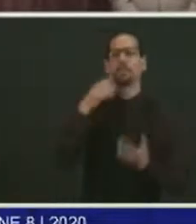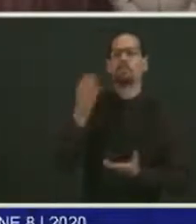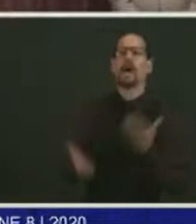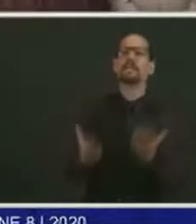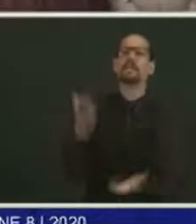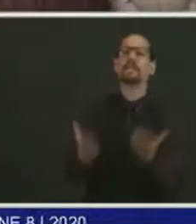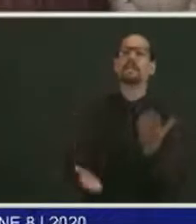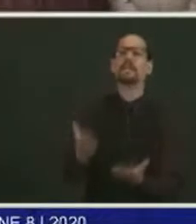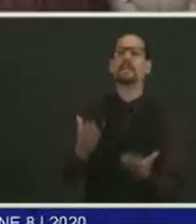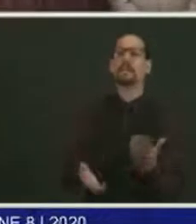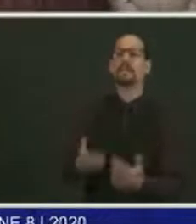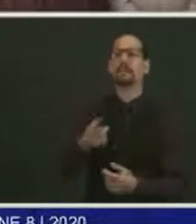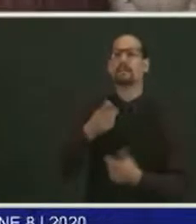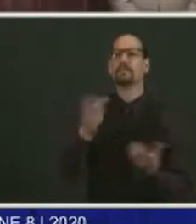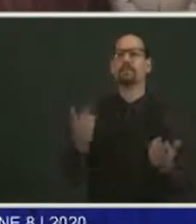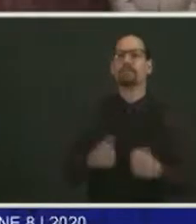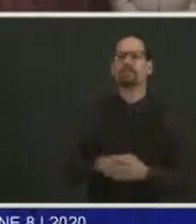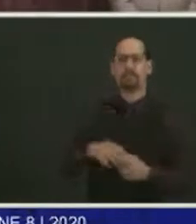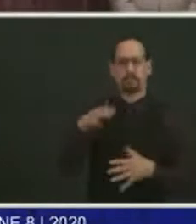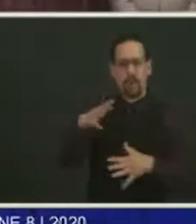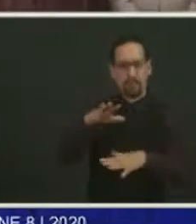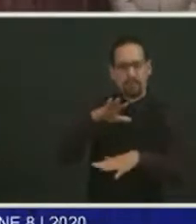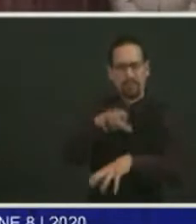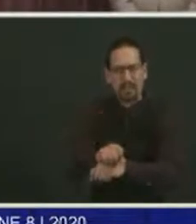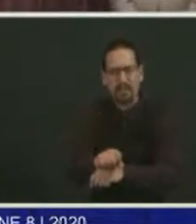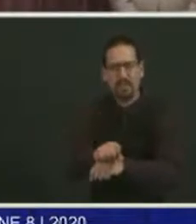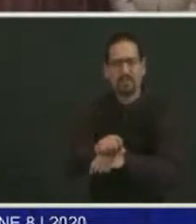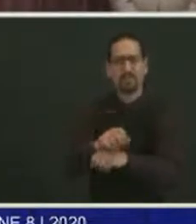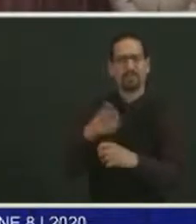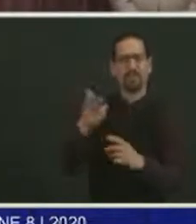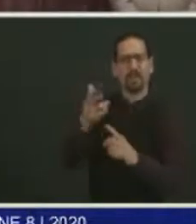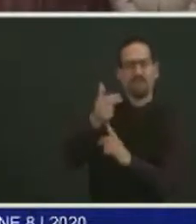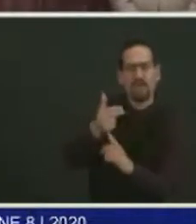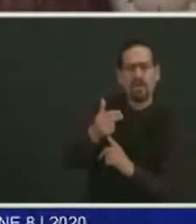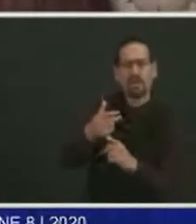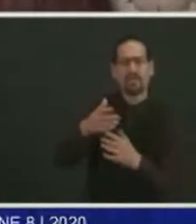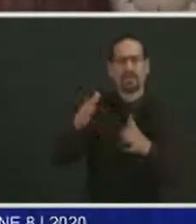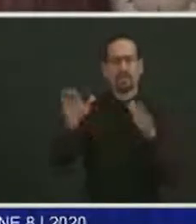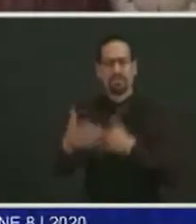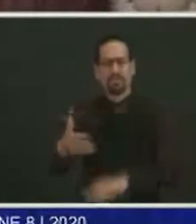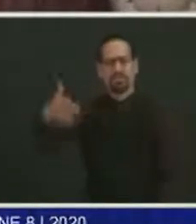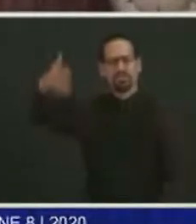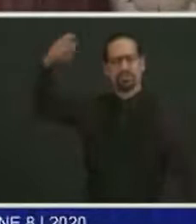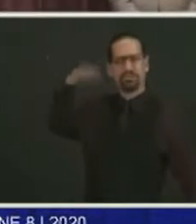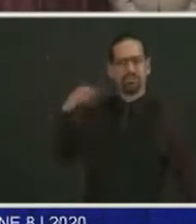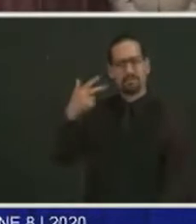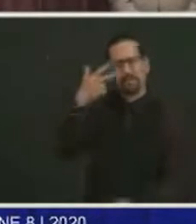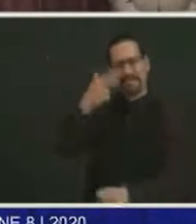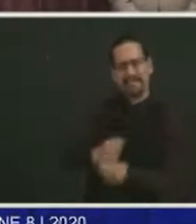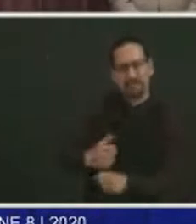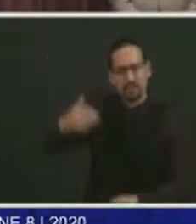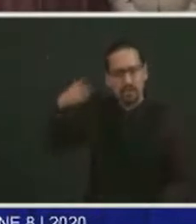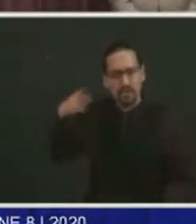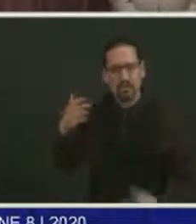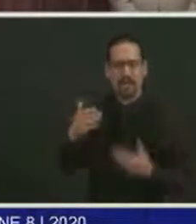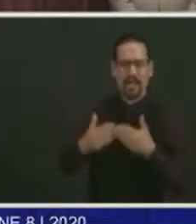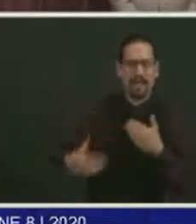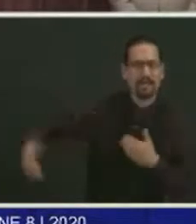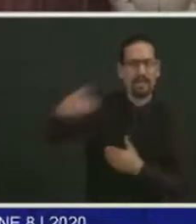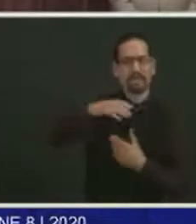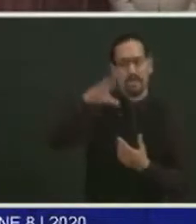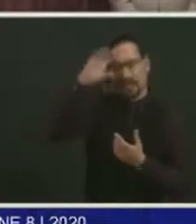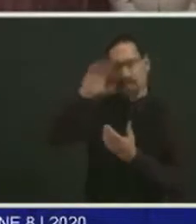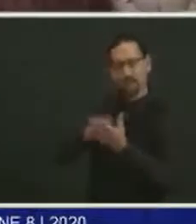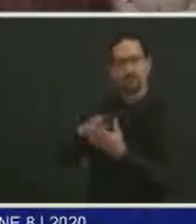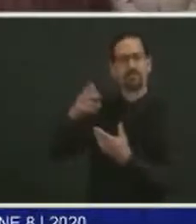2 years ago. The groom's father lives in Florida. Yeah. He needs an answer now. So I have a couple of questions. And then they look